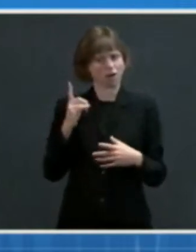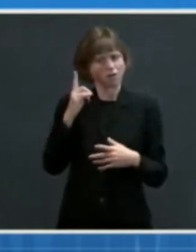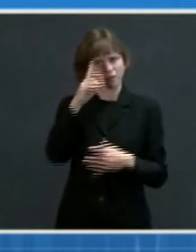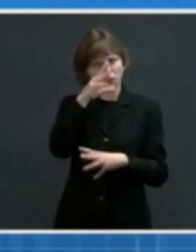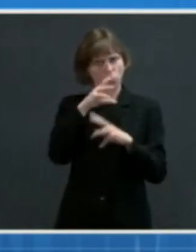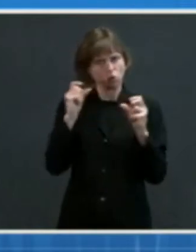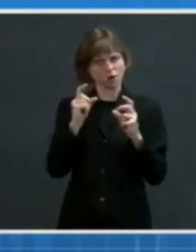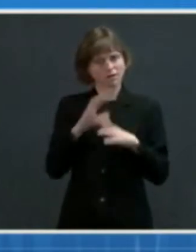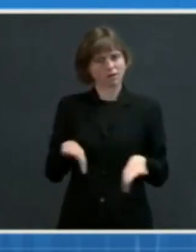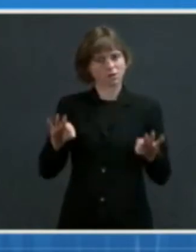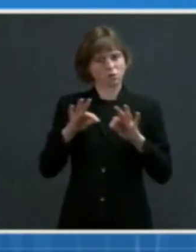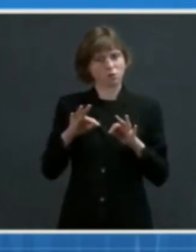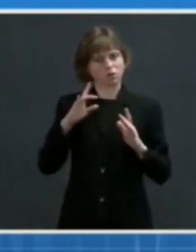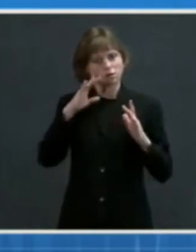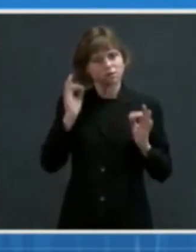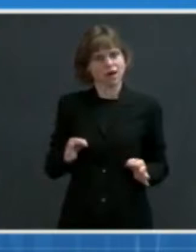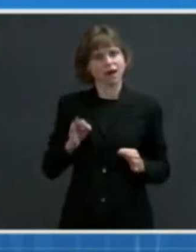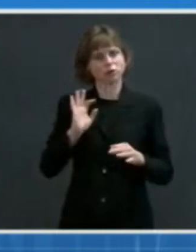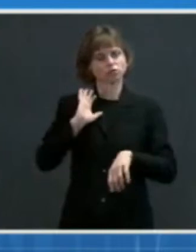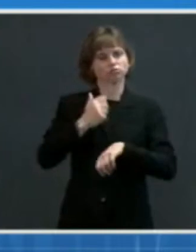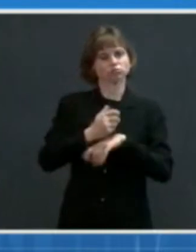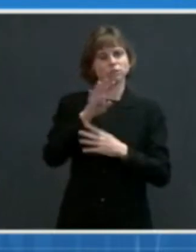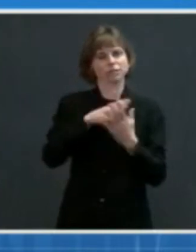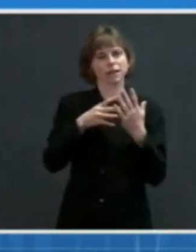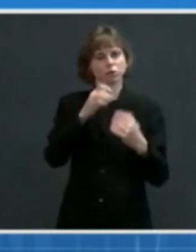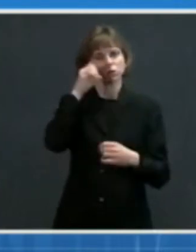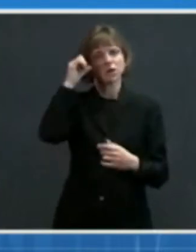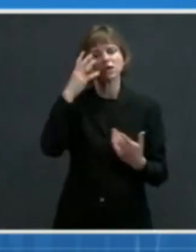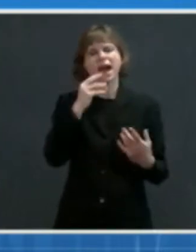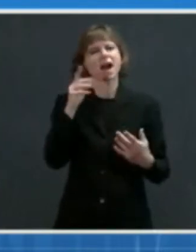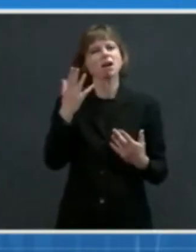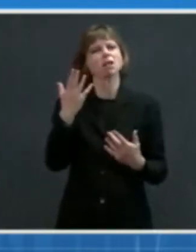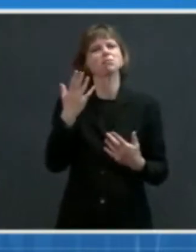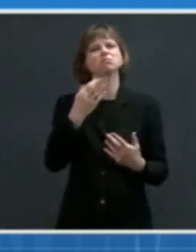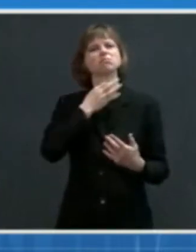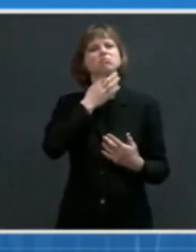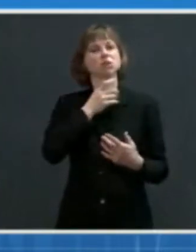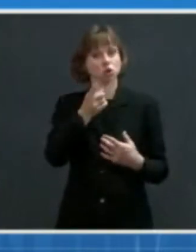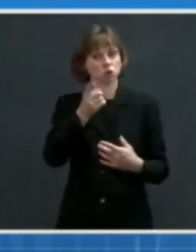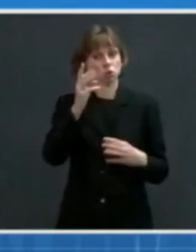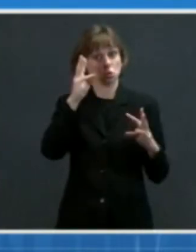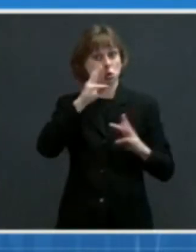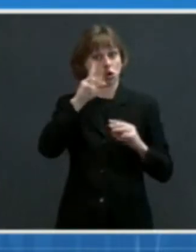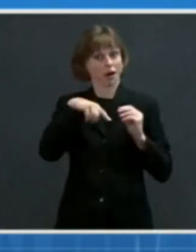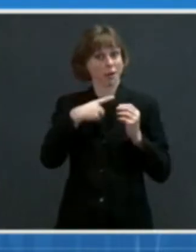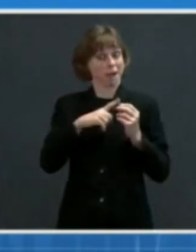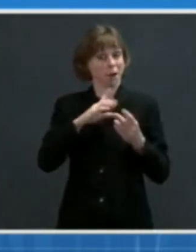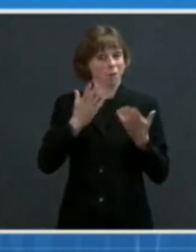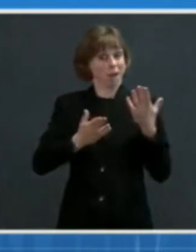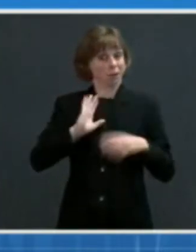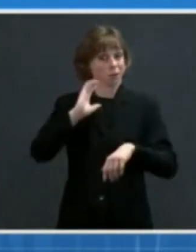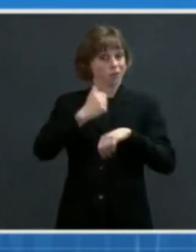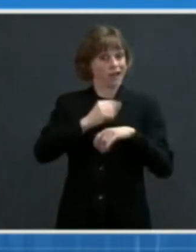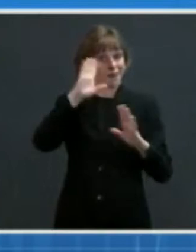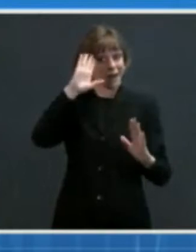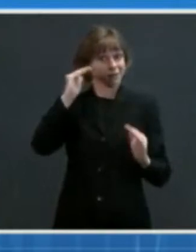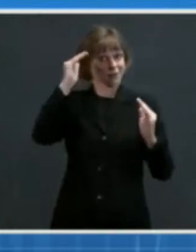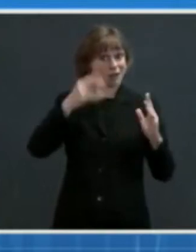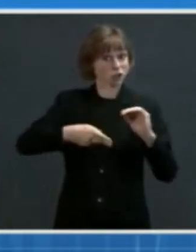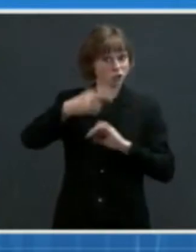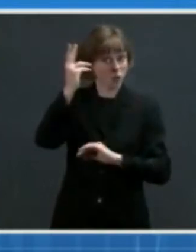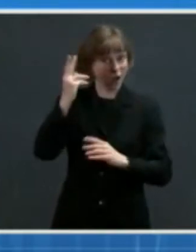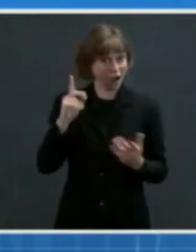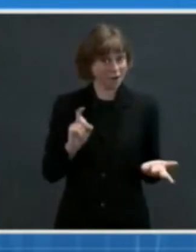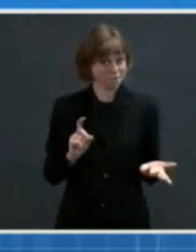that timeline yesterday. And also just if you're worried at all about setting expectations too high on that. Thank you,